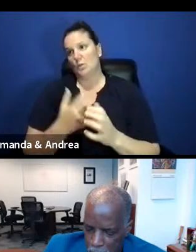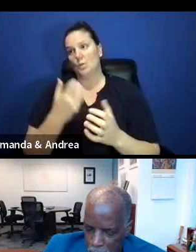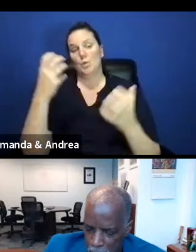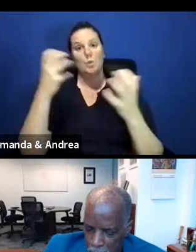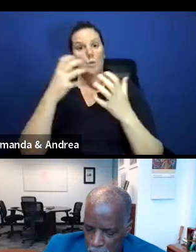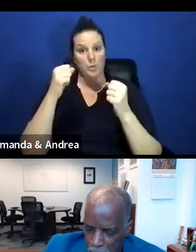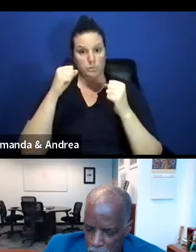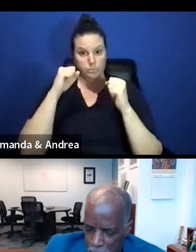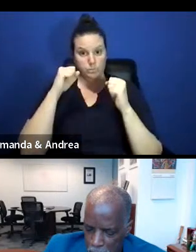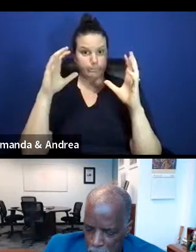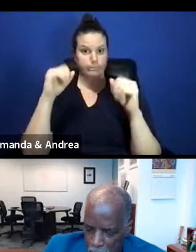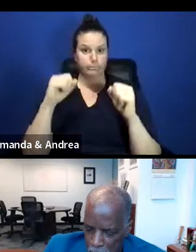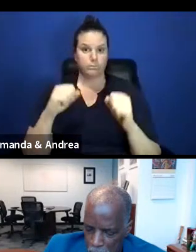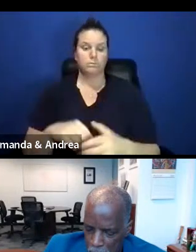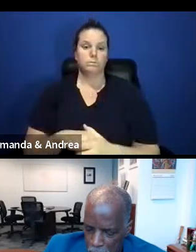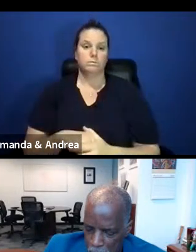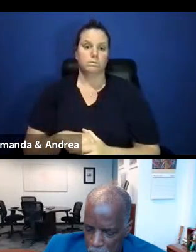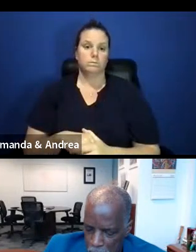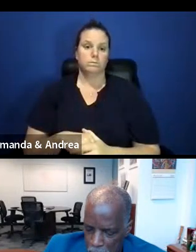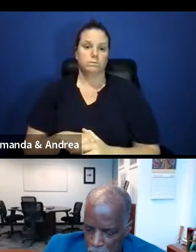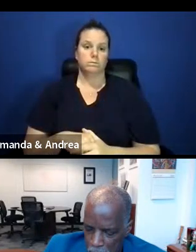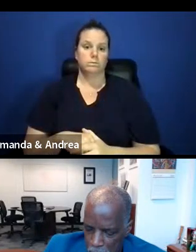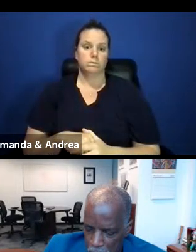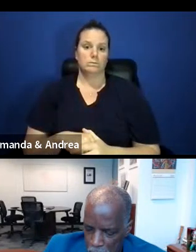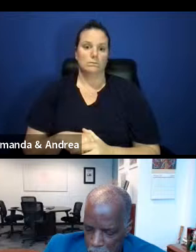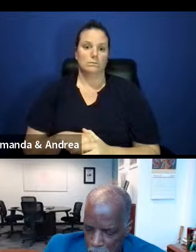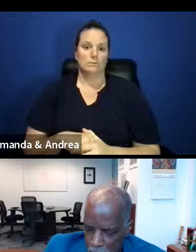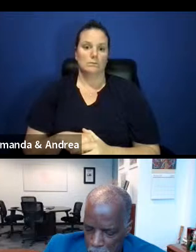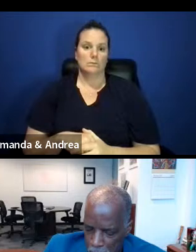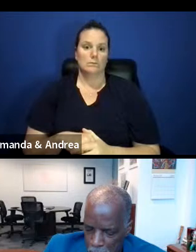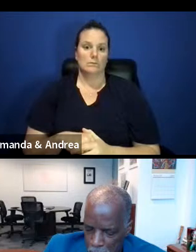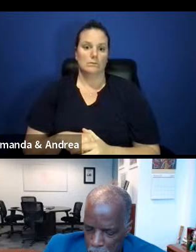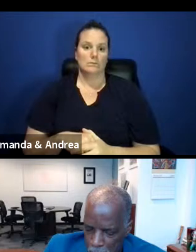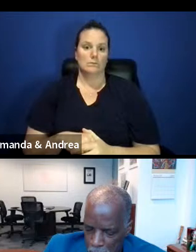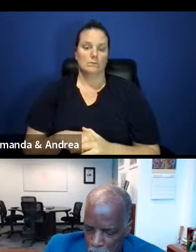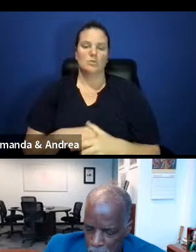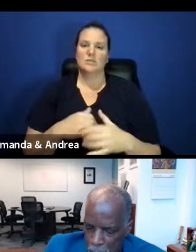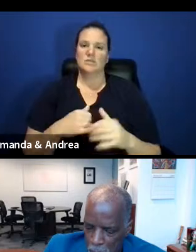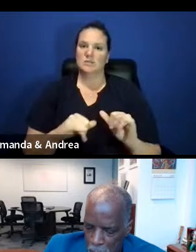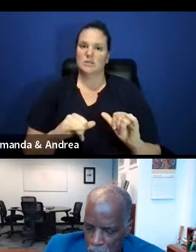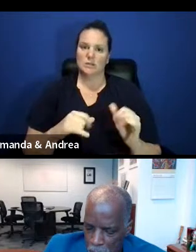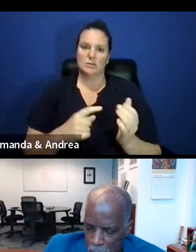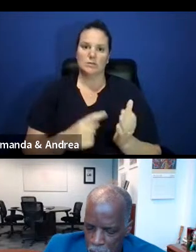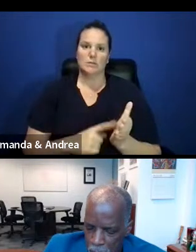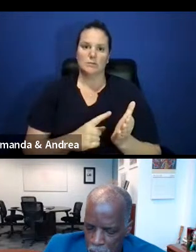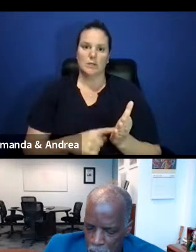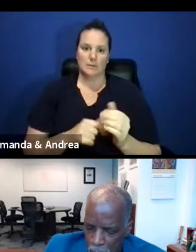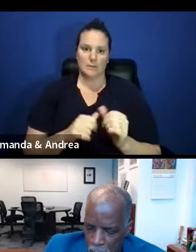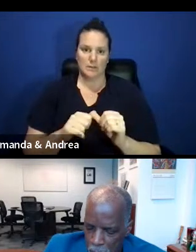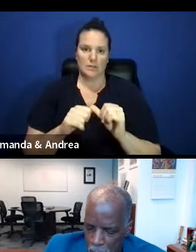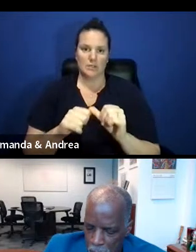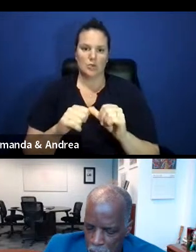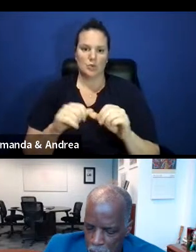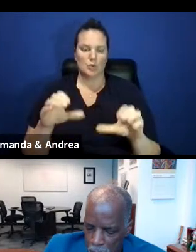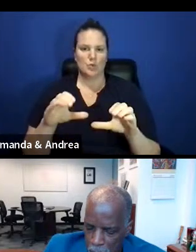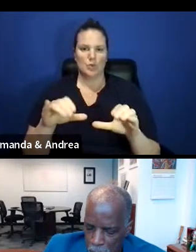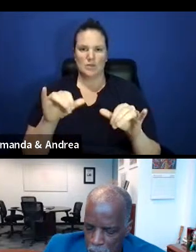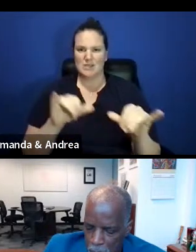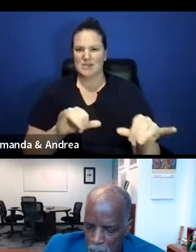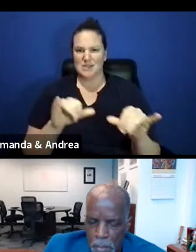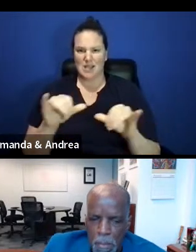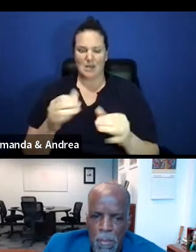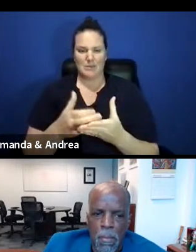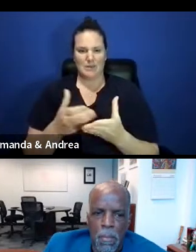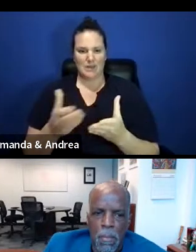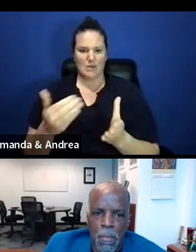astounding. We still sometimes continue to do the same thing